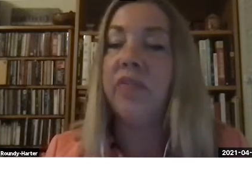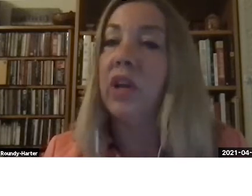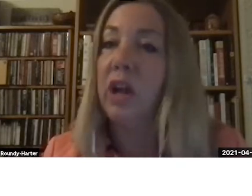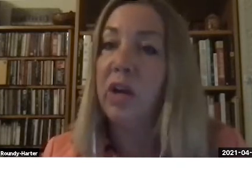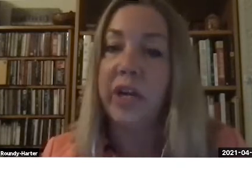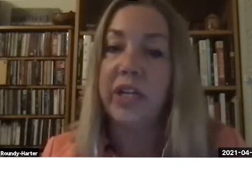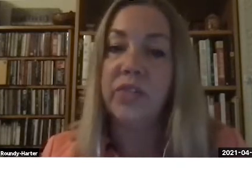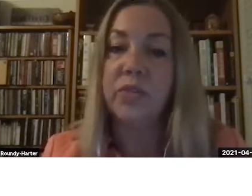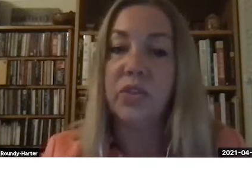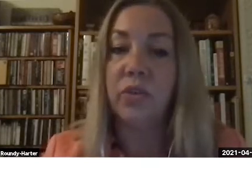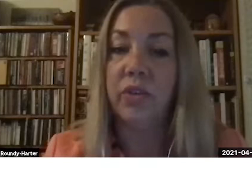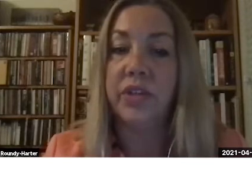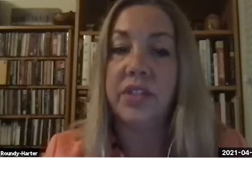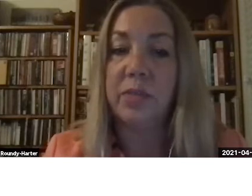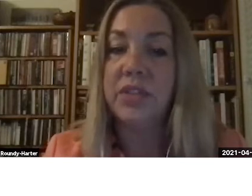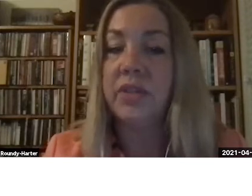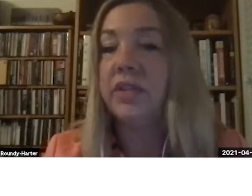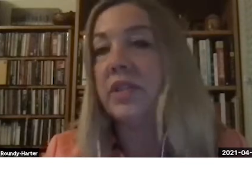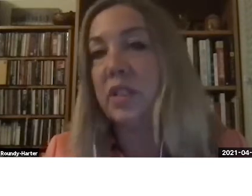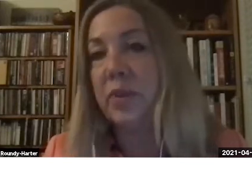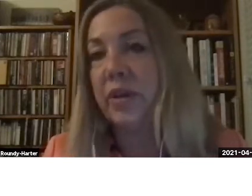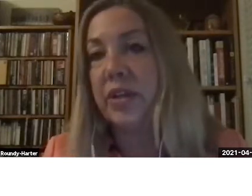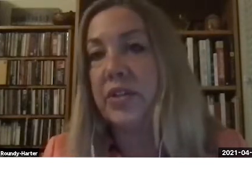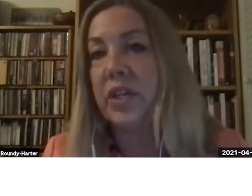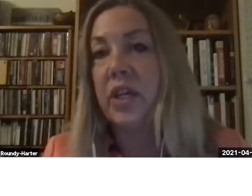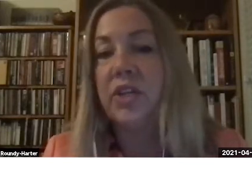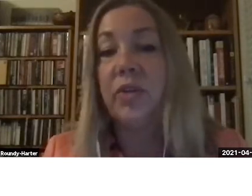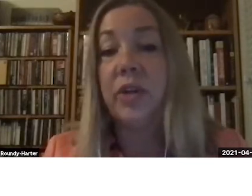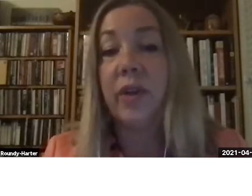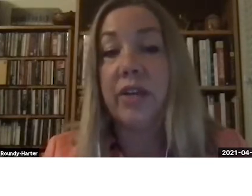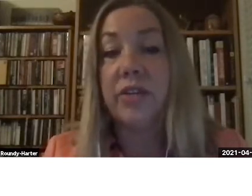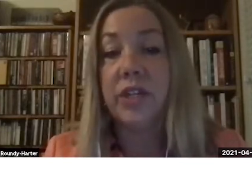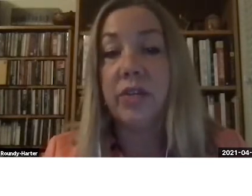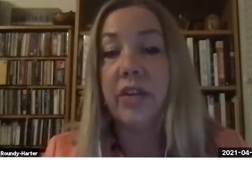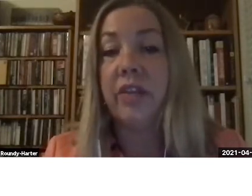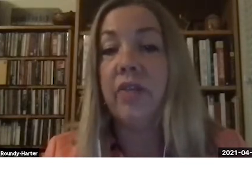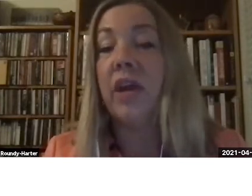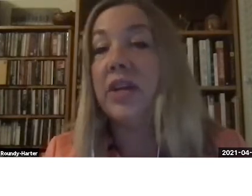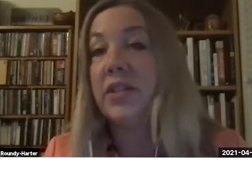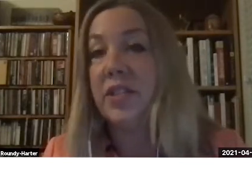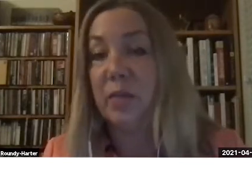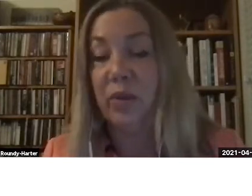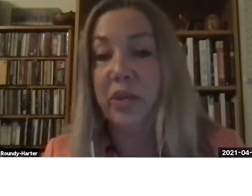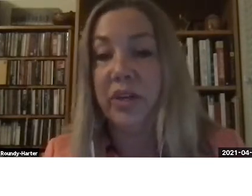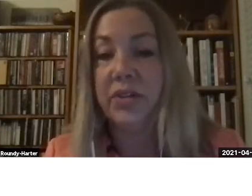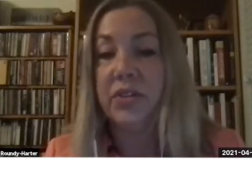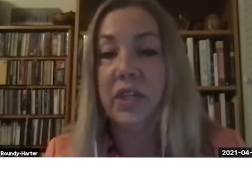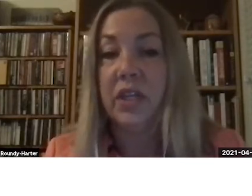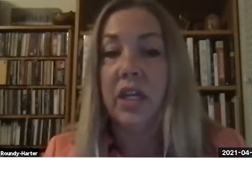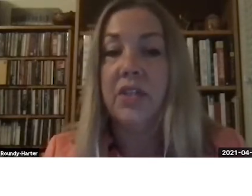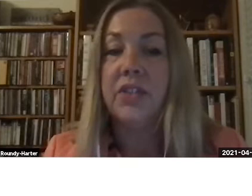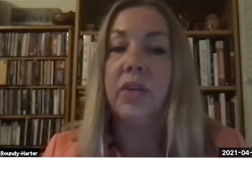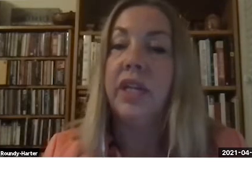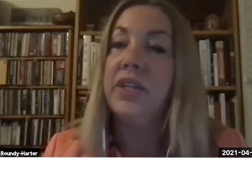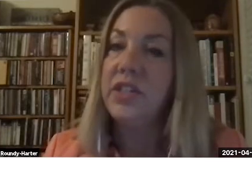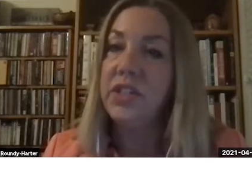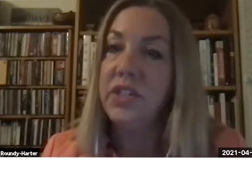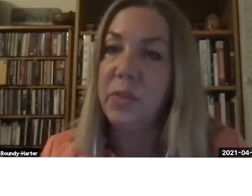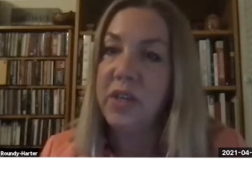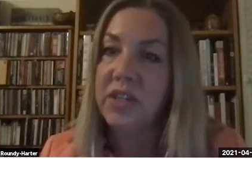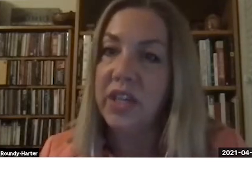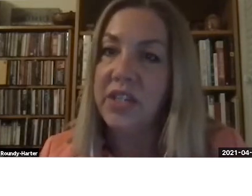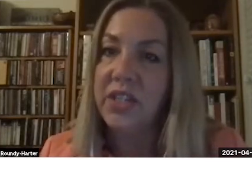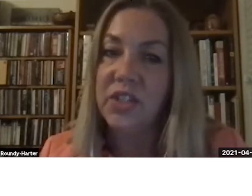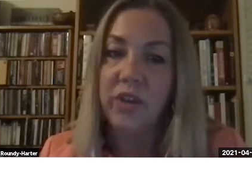happen over long breaks from school that some students experience to a greater degree than their non-disabled peers. So in addition